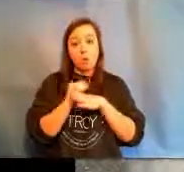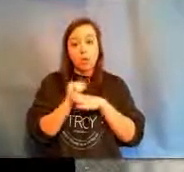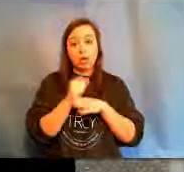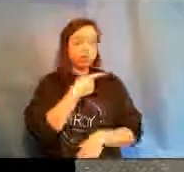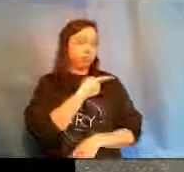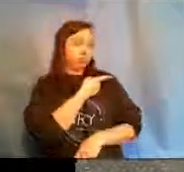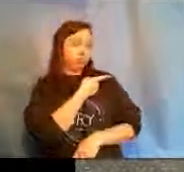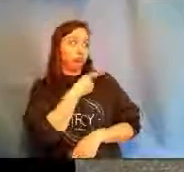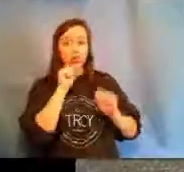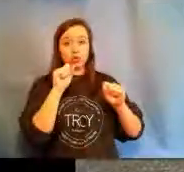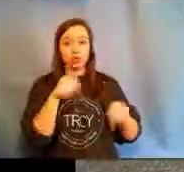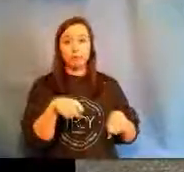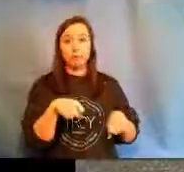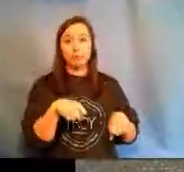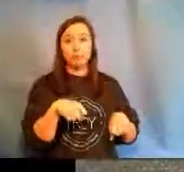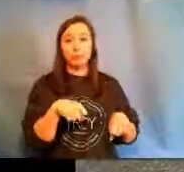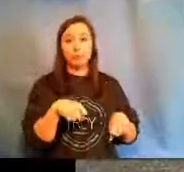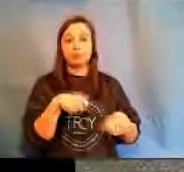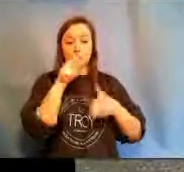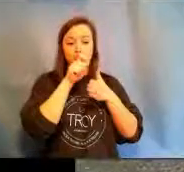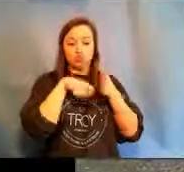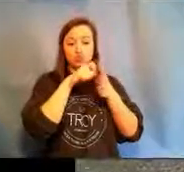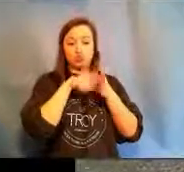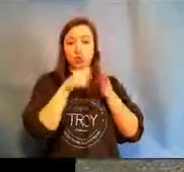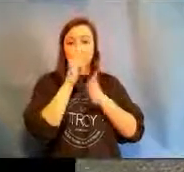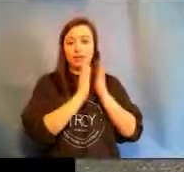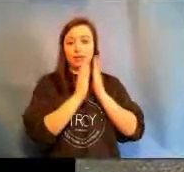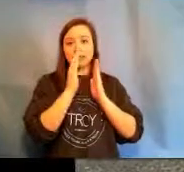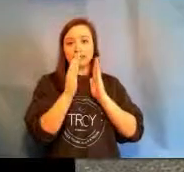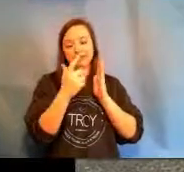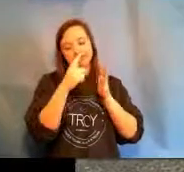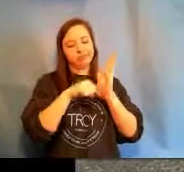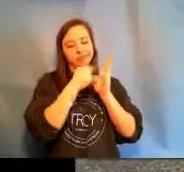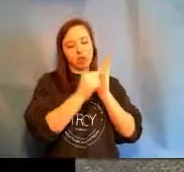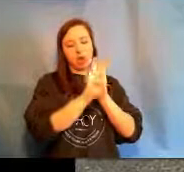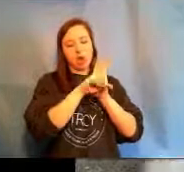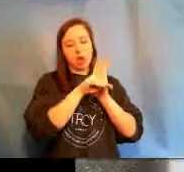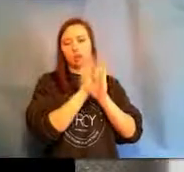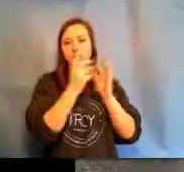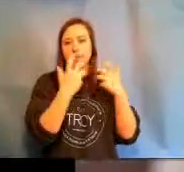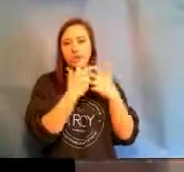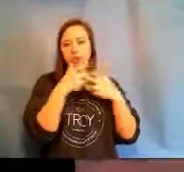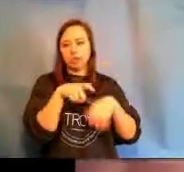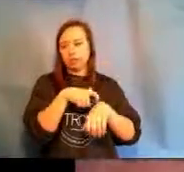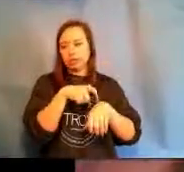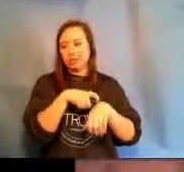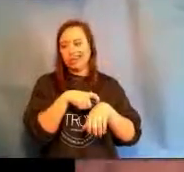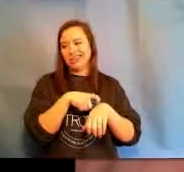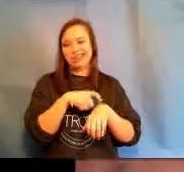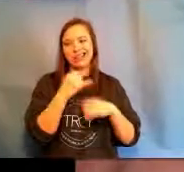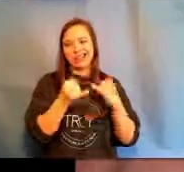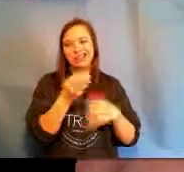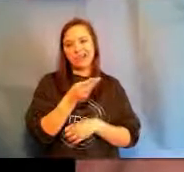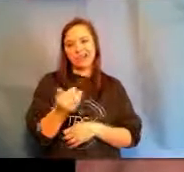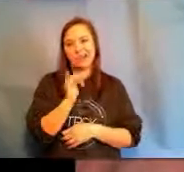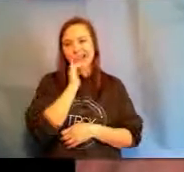practice, you can work on this page, drawing the hands that match the time. The very bottom of your page is cut